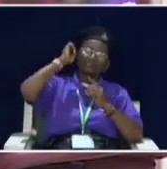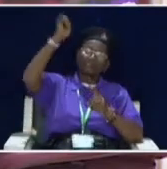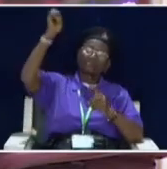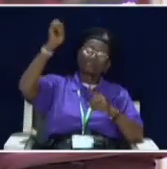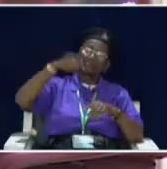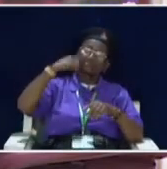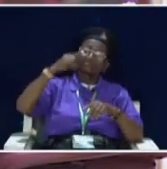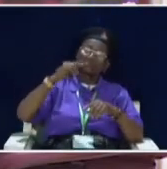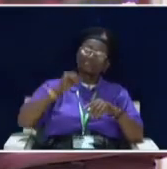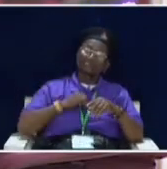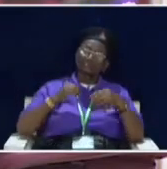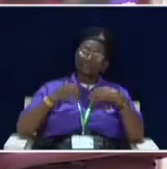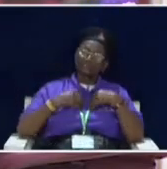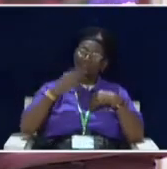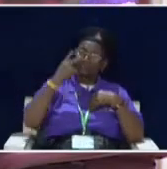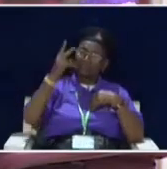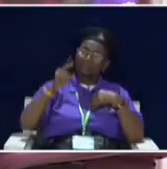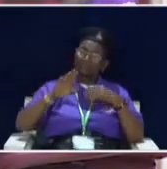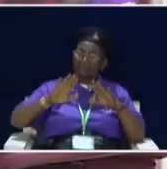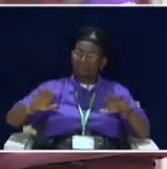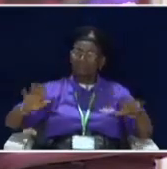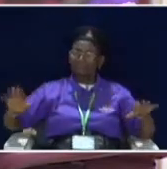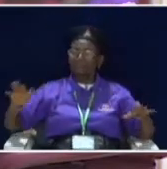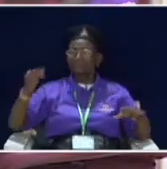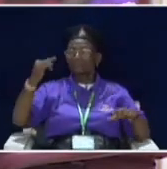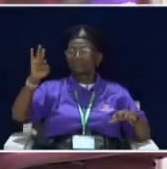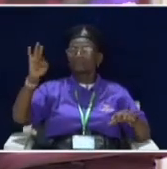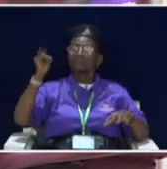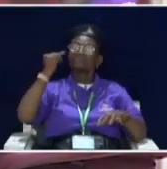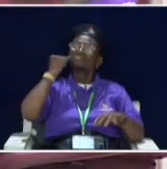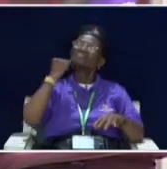tó sọ pé mo ti rí àwọn ọmọ Ísírẹ́lì.